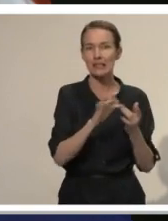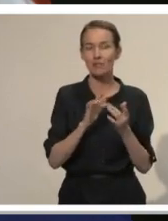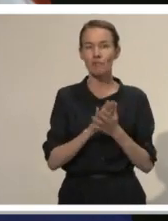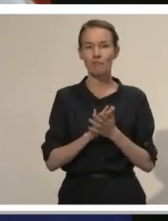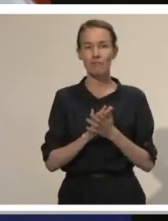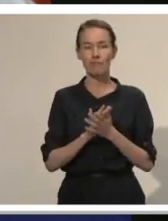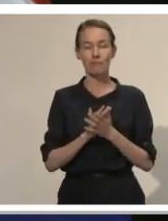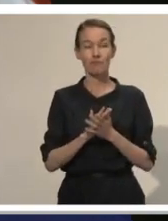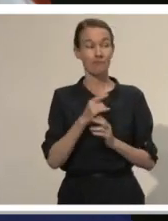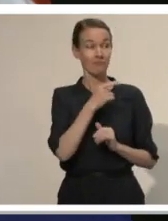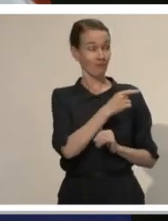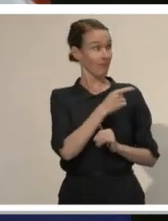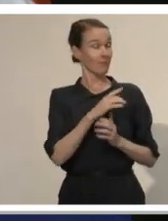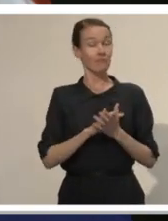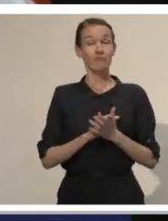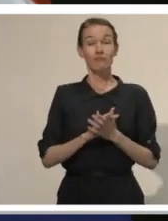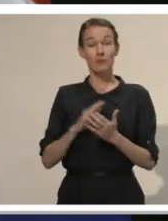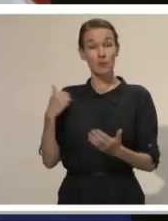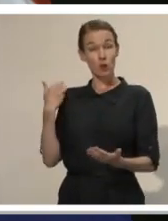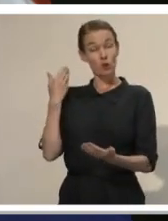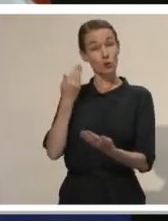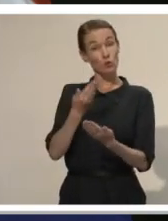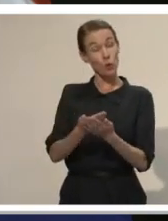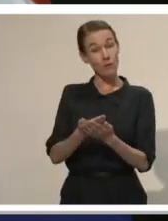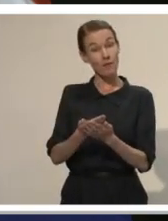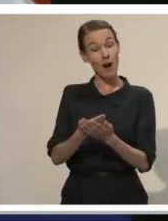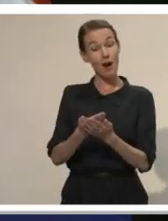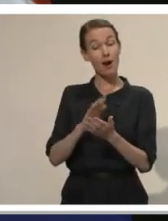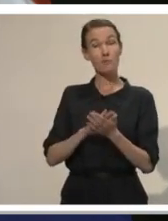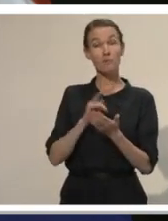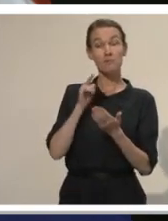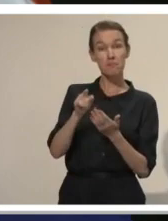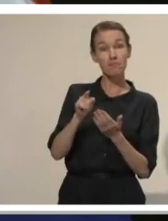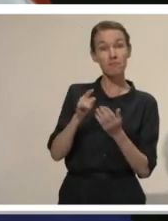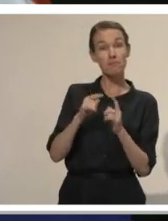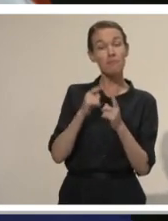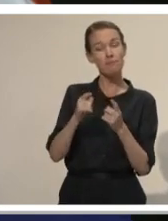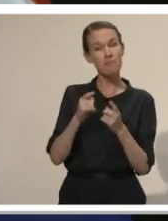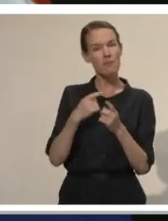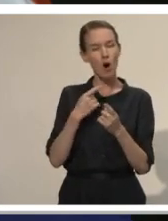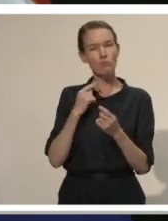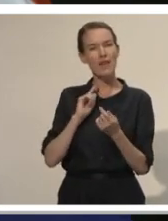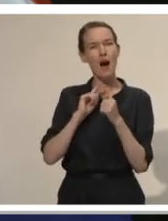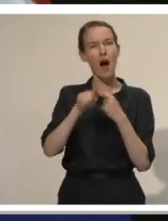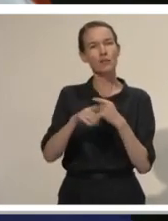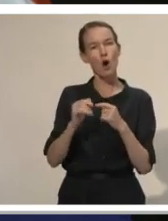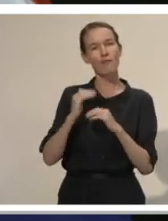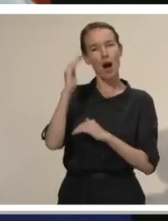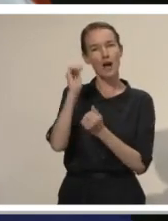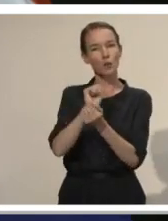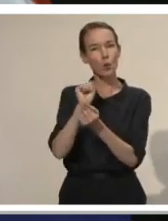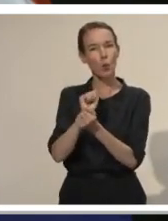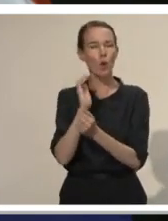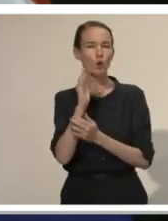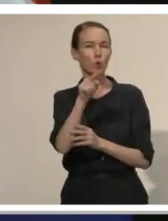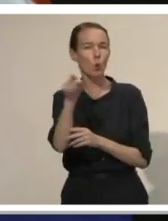heard anecdotal feedback from the likes of some high schools and primary schools, but very small numbers. But from